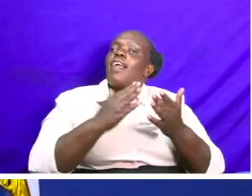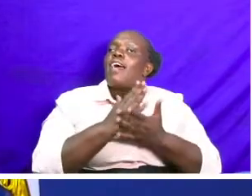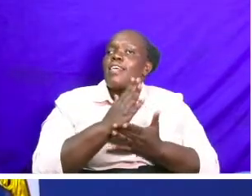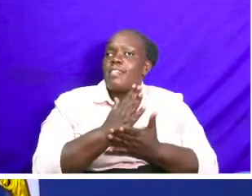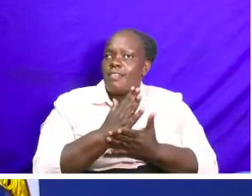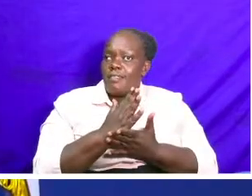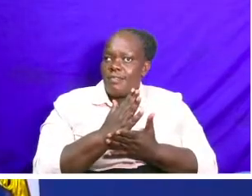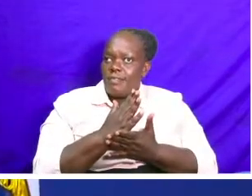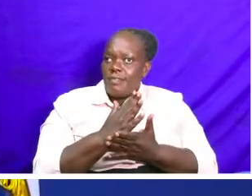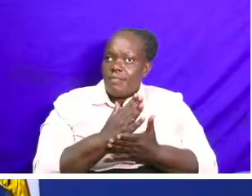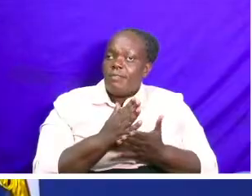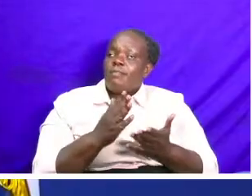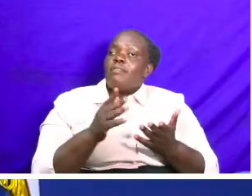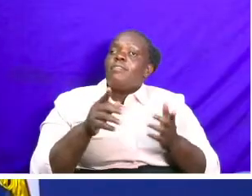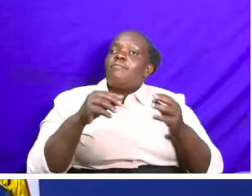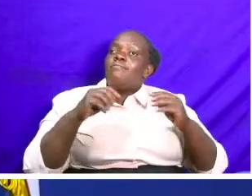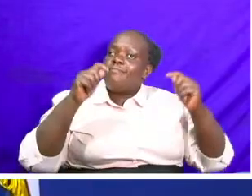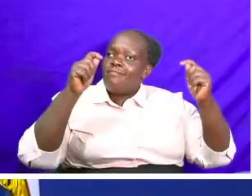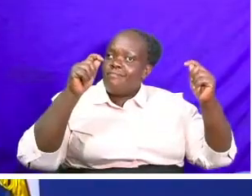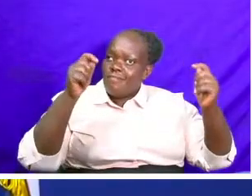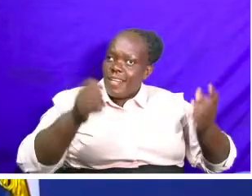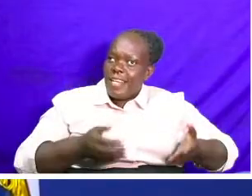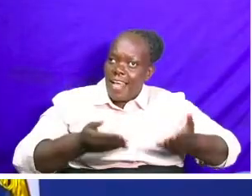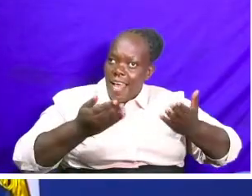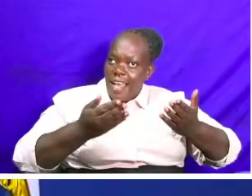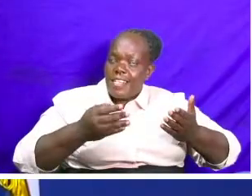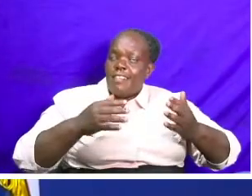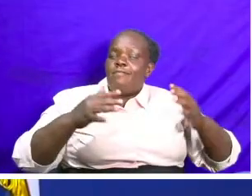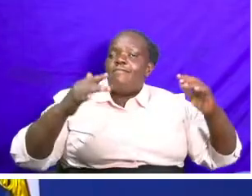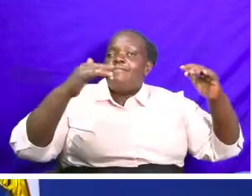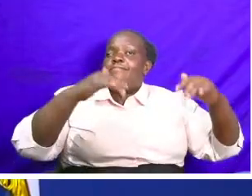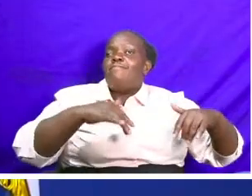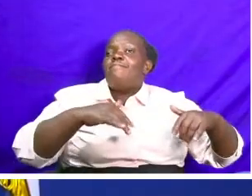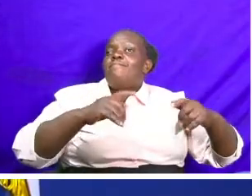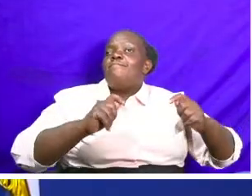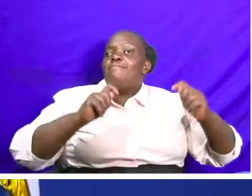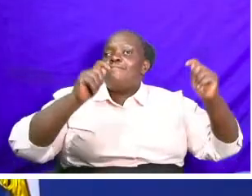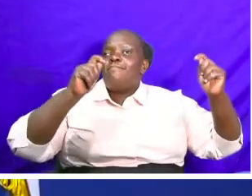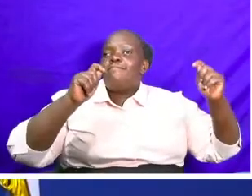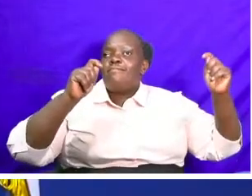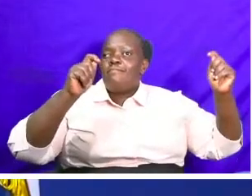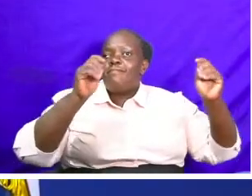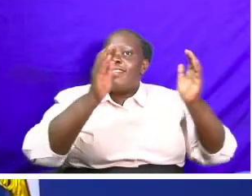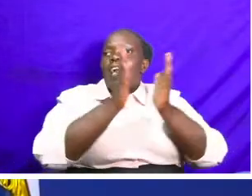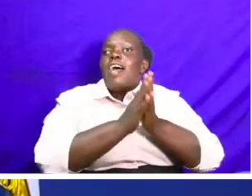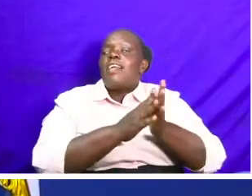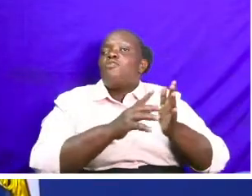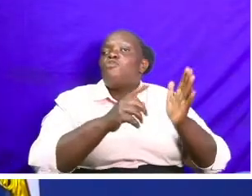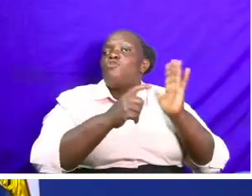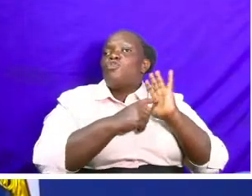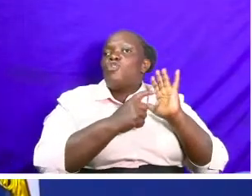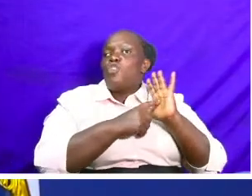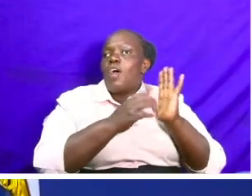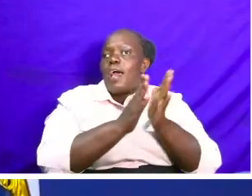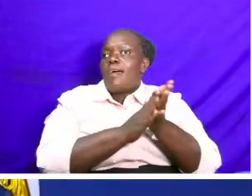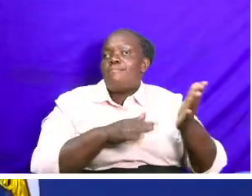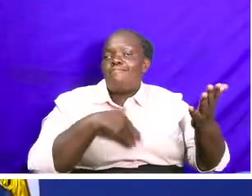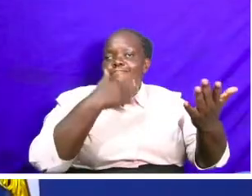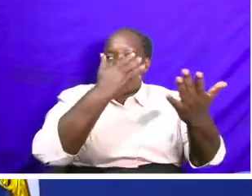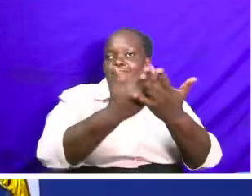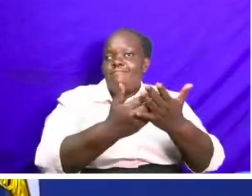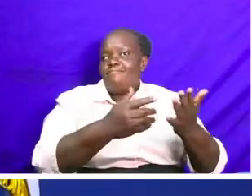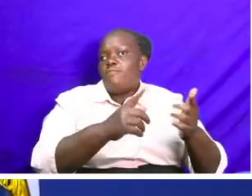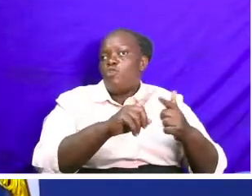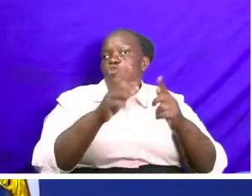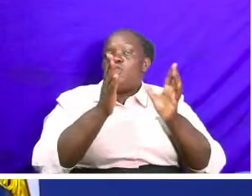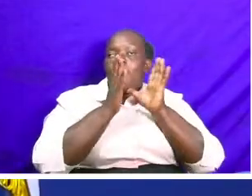peaceably and unarmed, to assemble, to demonstrate, to picket and to present petitions to